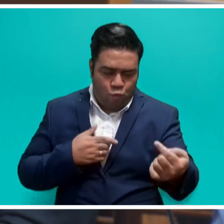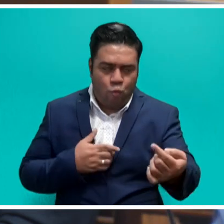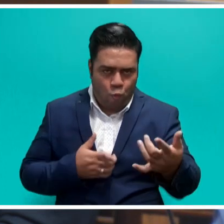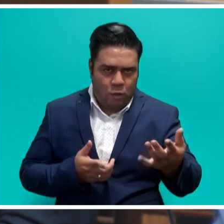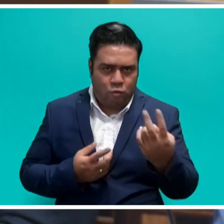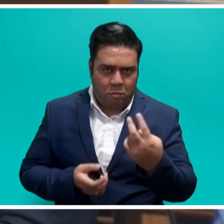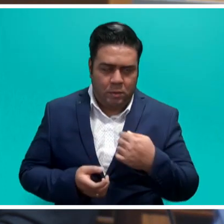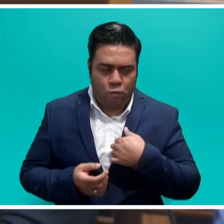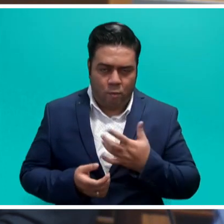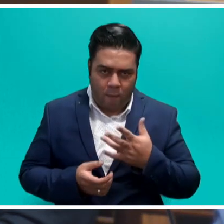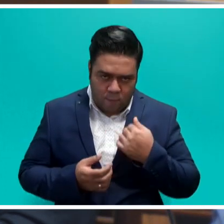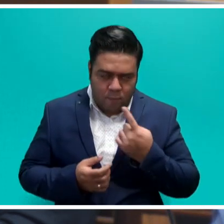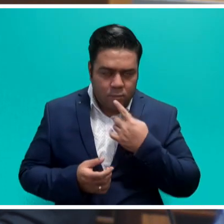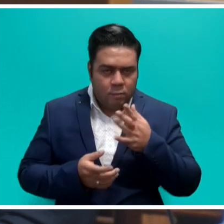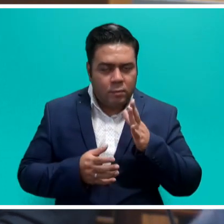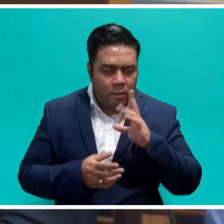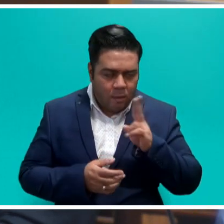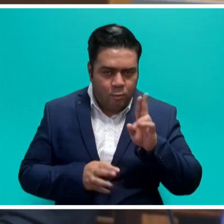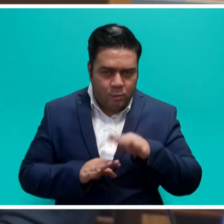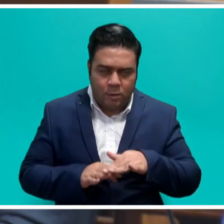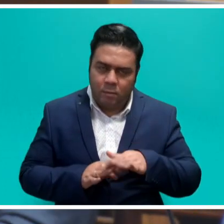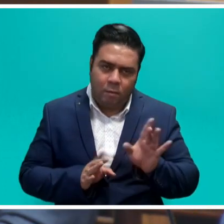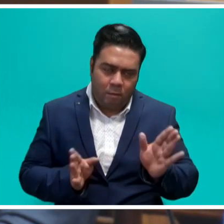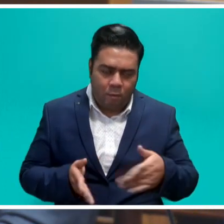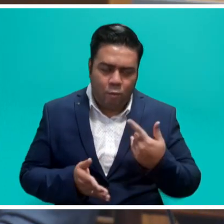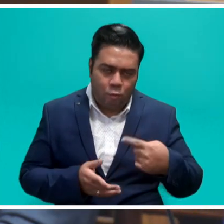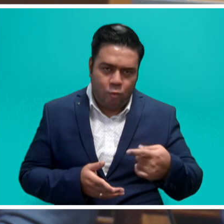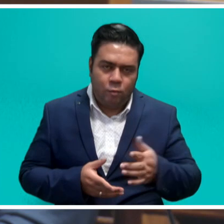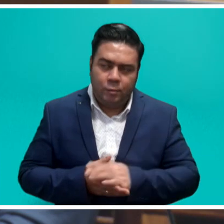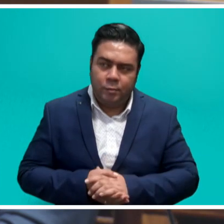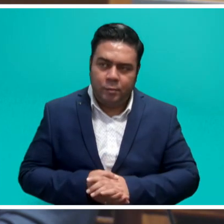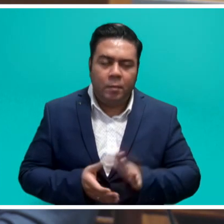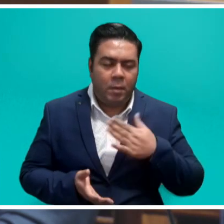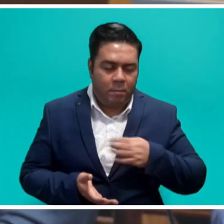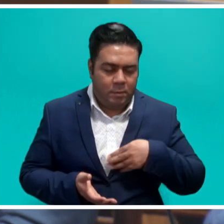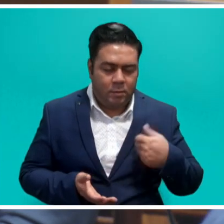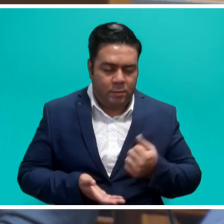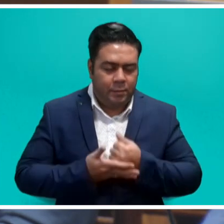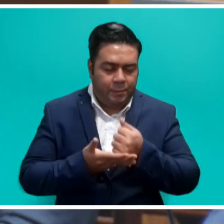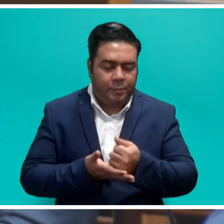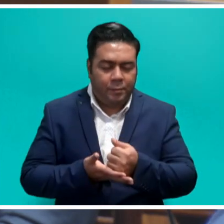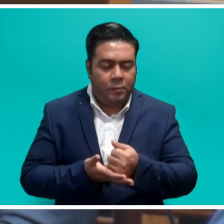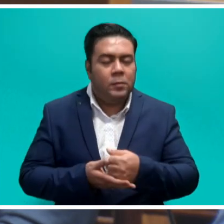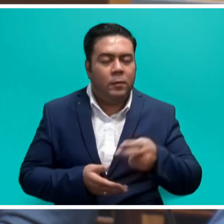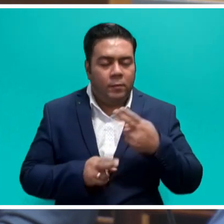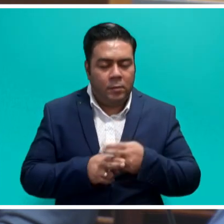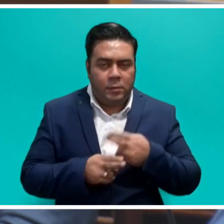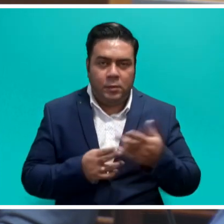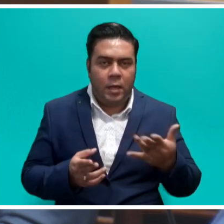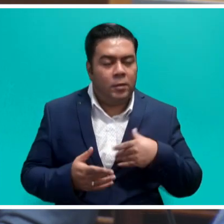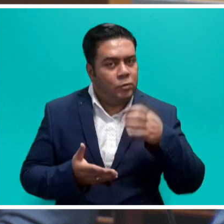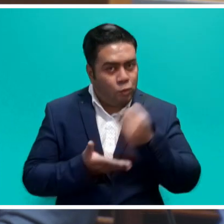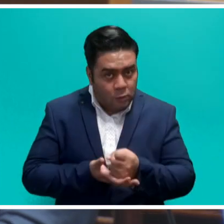Mr. Speaker, my ministry is committed to supporting farmers and cooperatives in optimizing their operation and